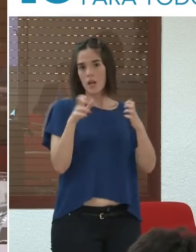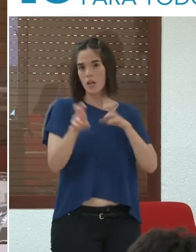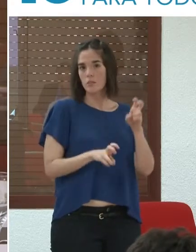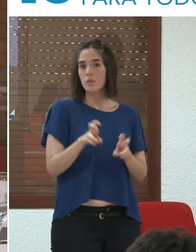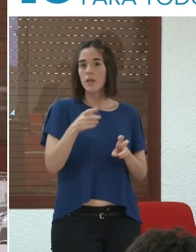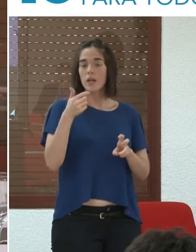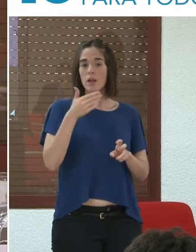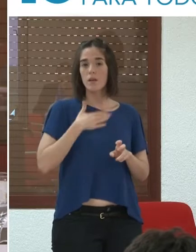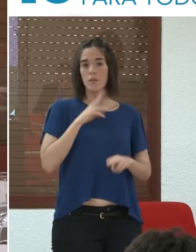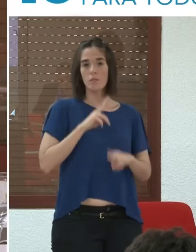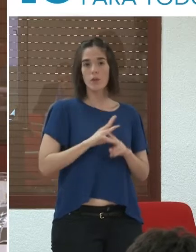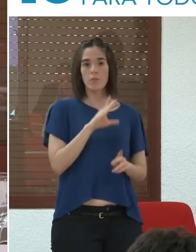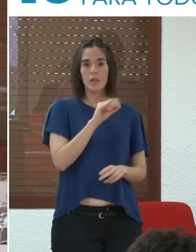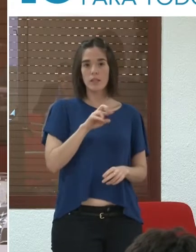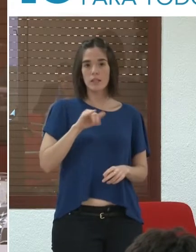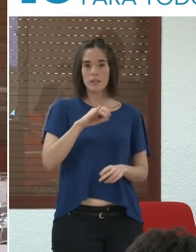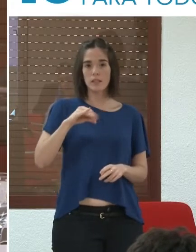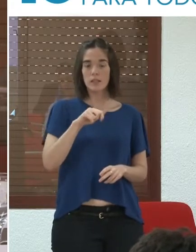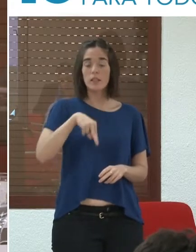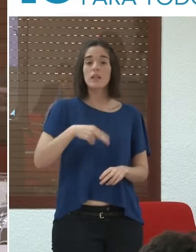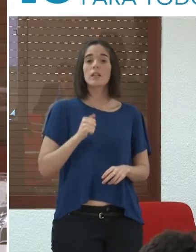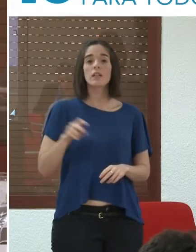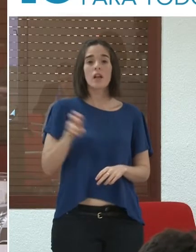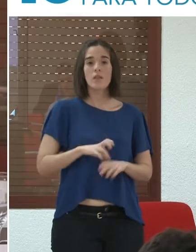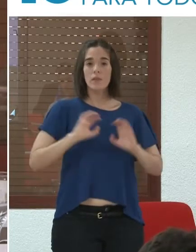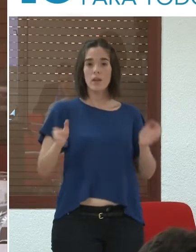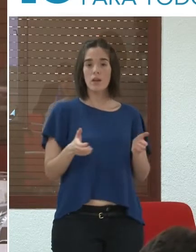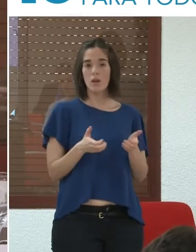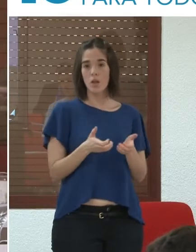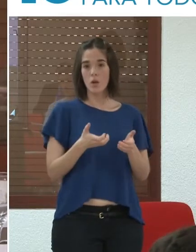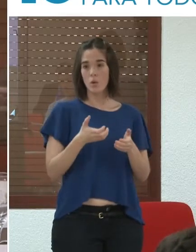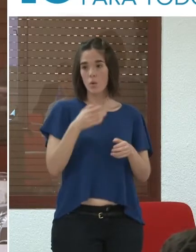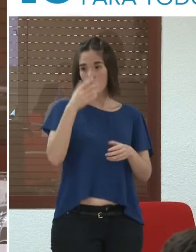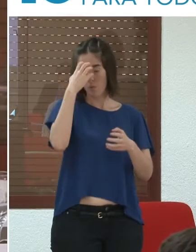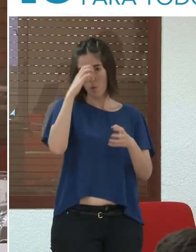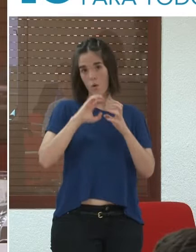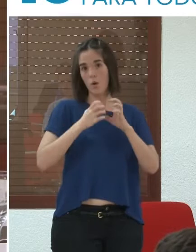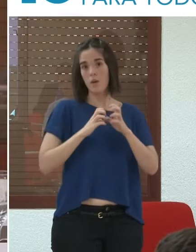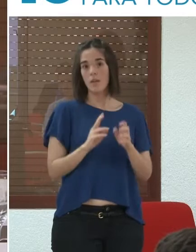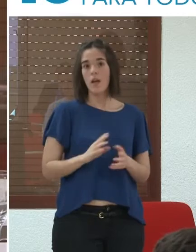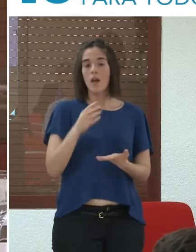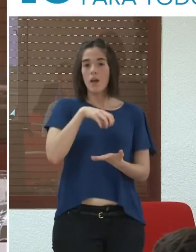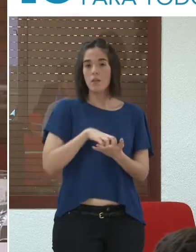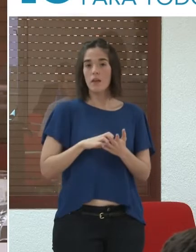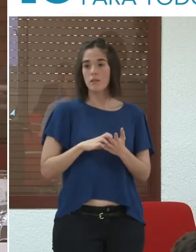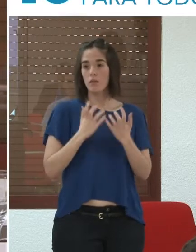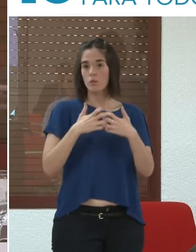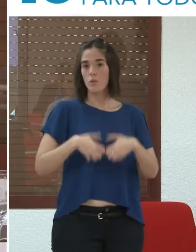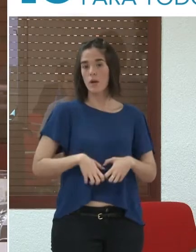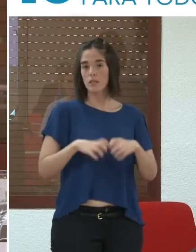Well, thank you very much for being here. My name is Cristina. I come from the Neural and